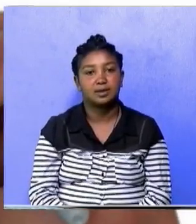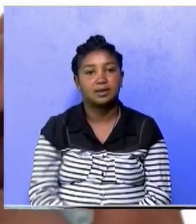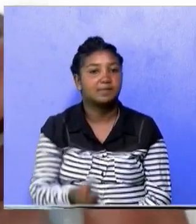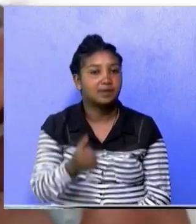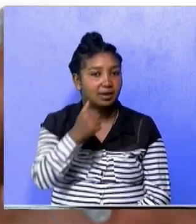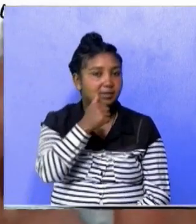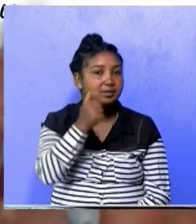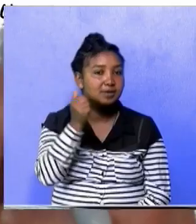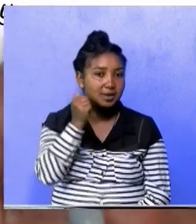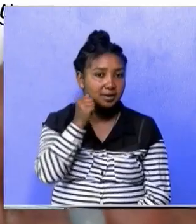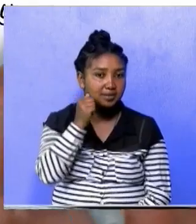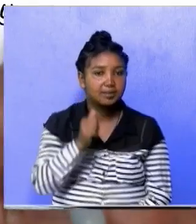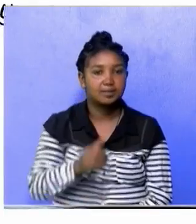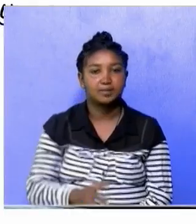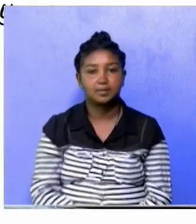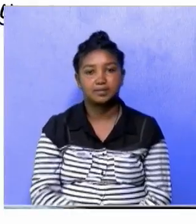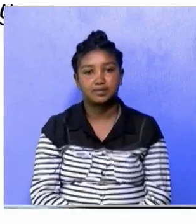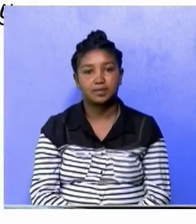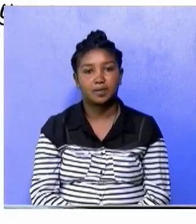yesterday.